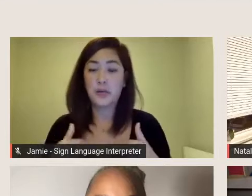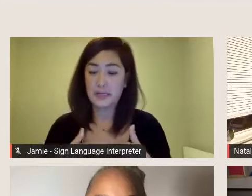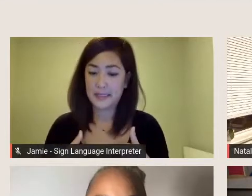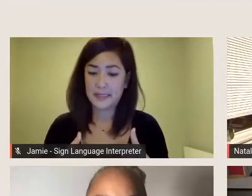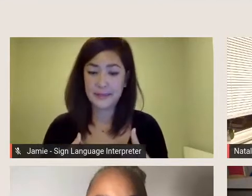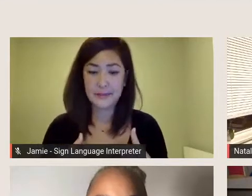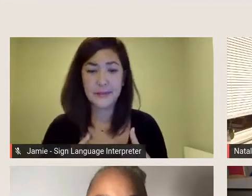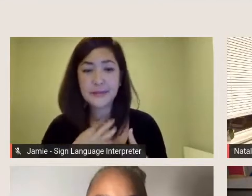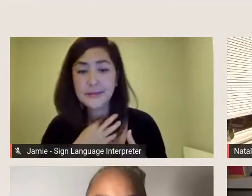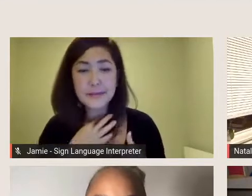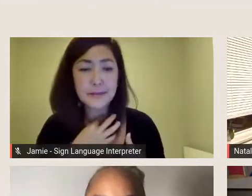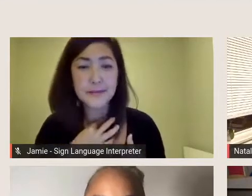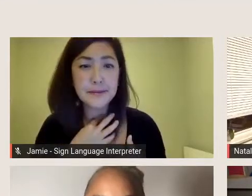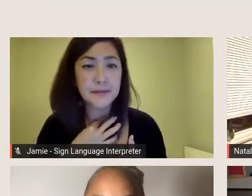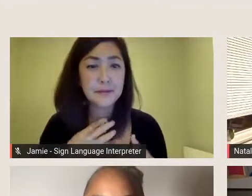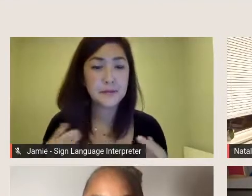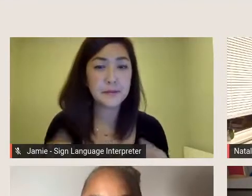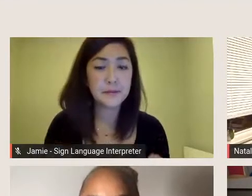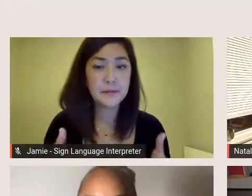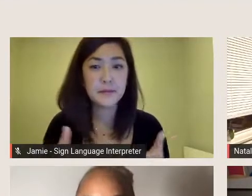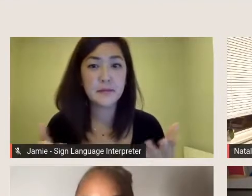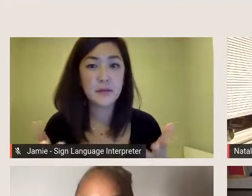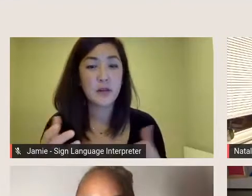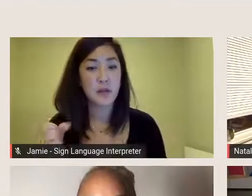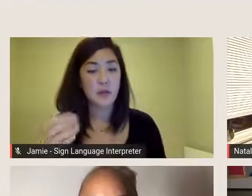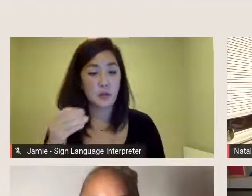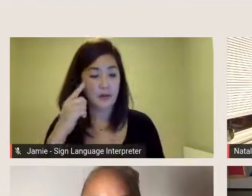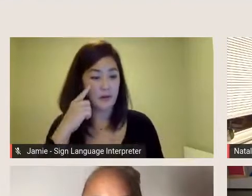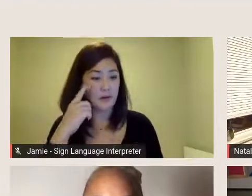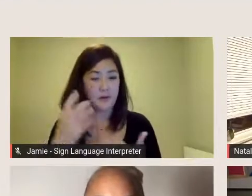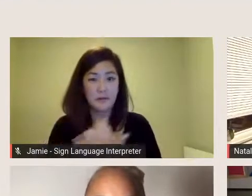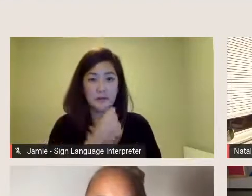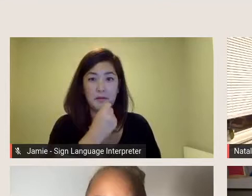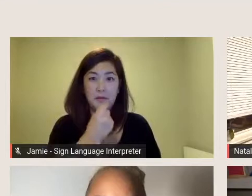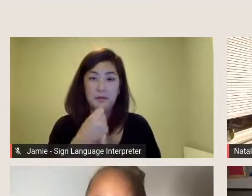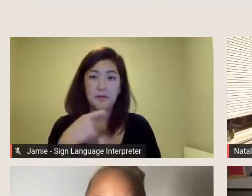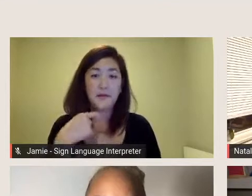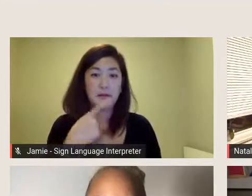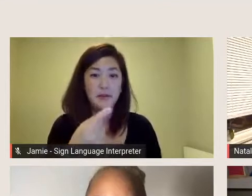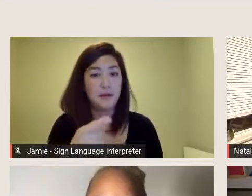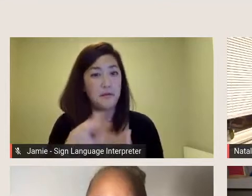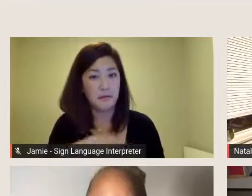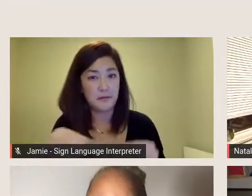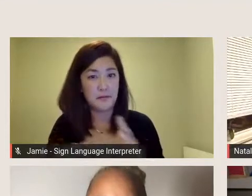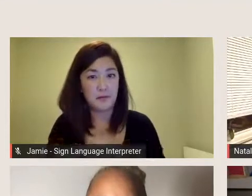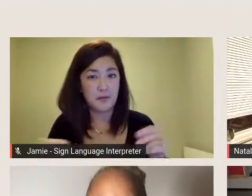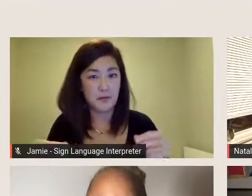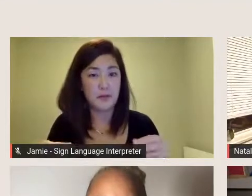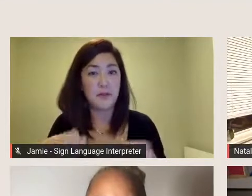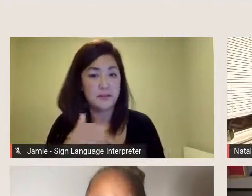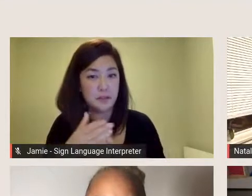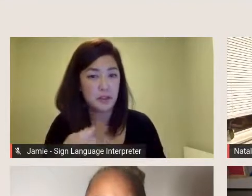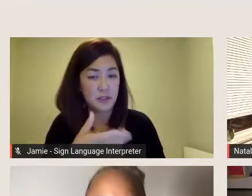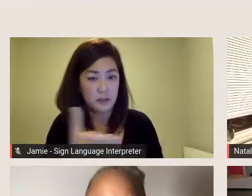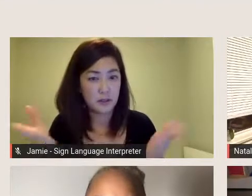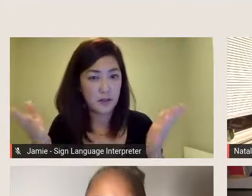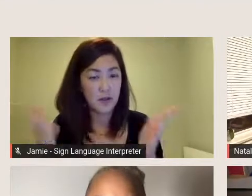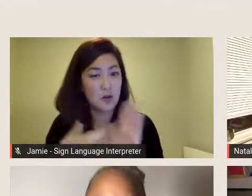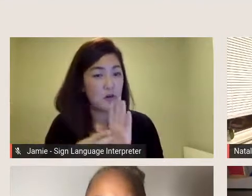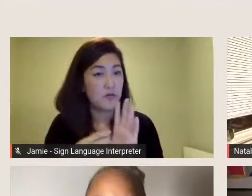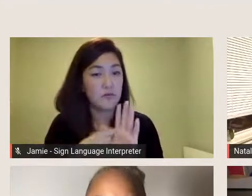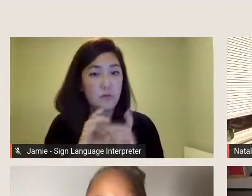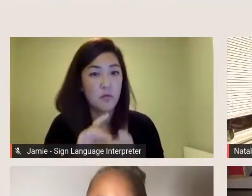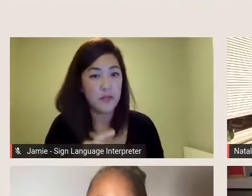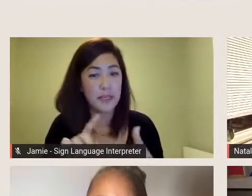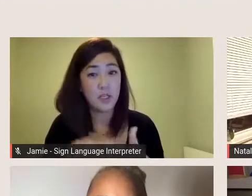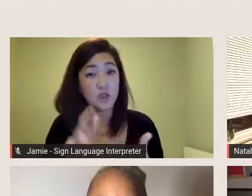right away. And it felt like an opportunity to tell a story that we don't get to see that often. Most stories about race are seen in this like, you